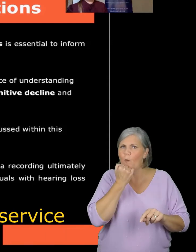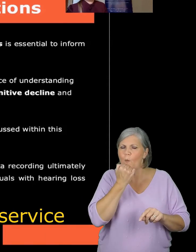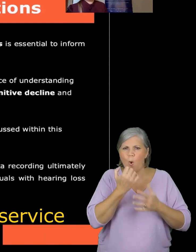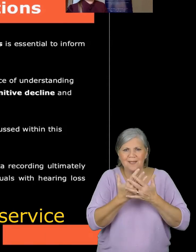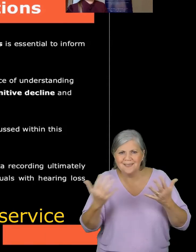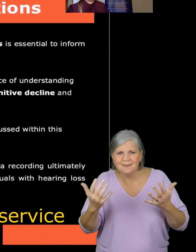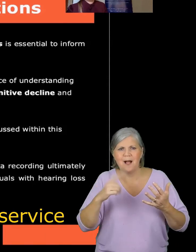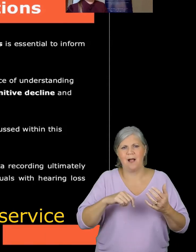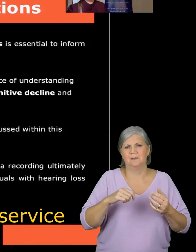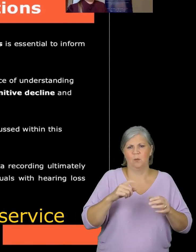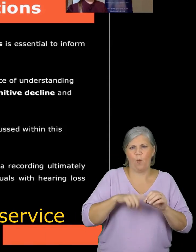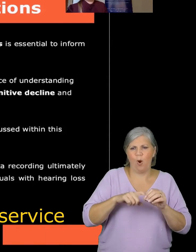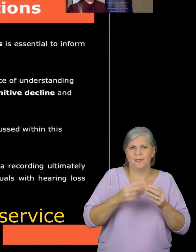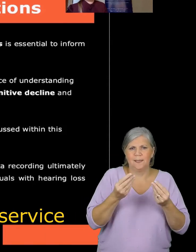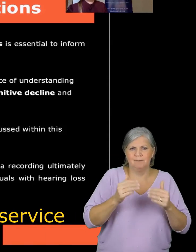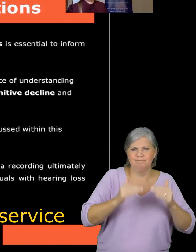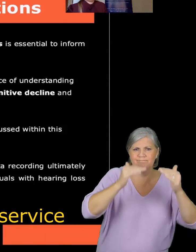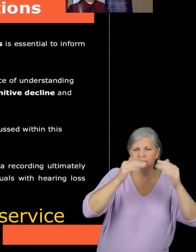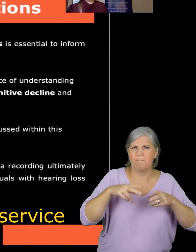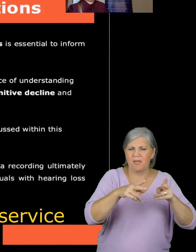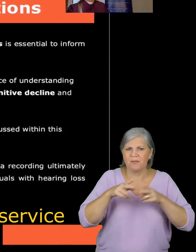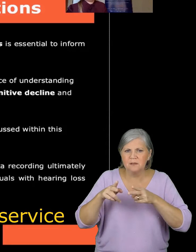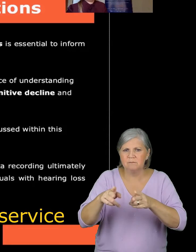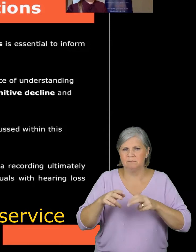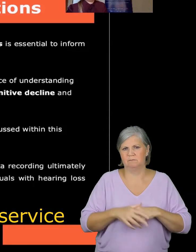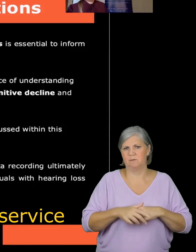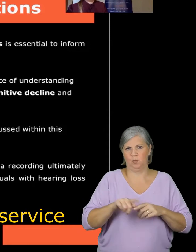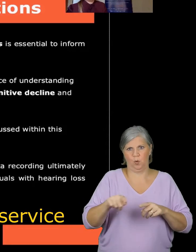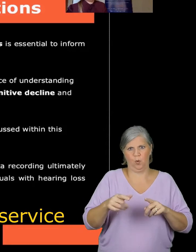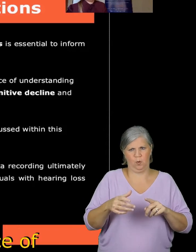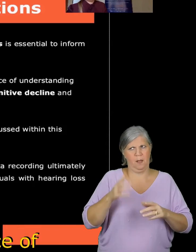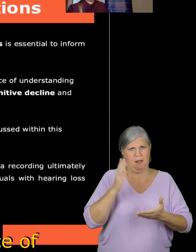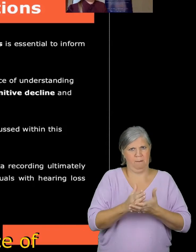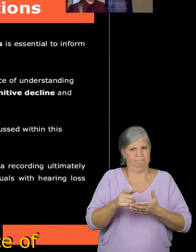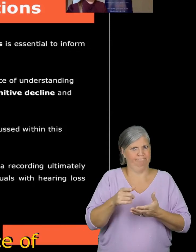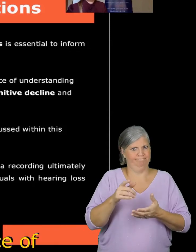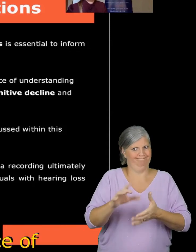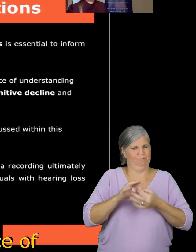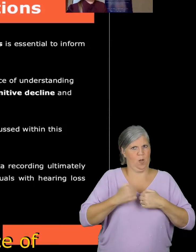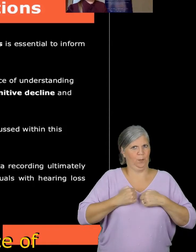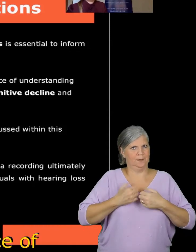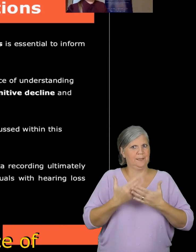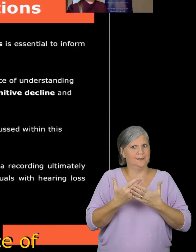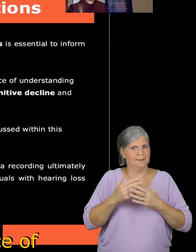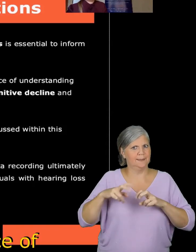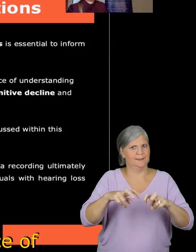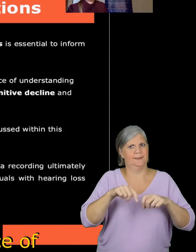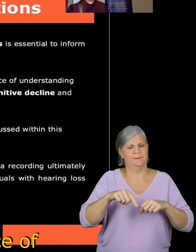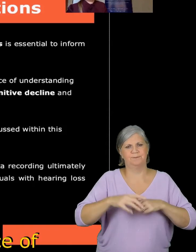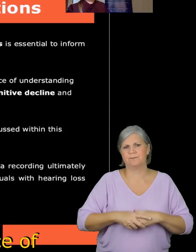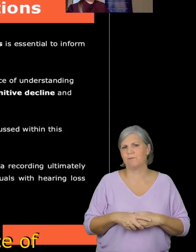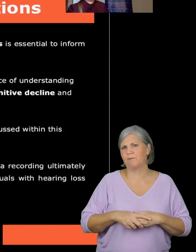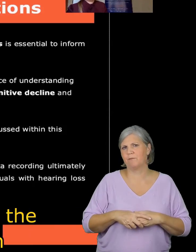and their carers is essential to inform service planning. As Murphy argues, it is essential to understand